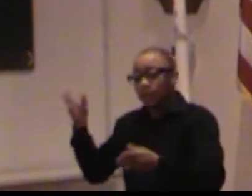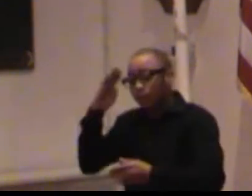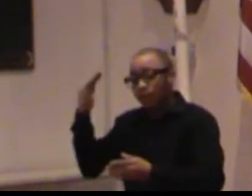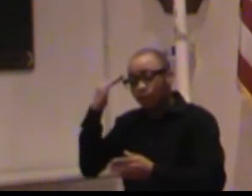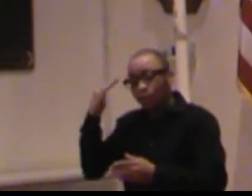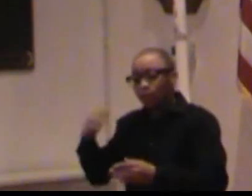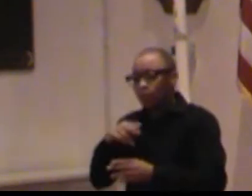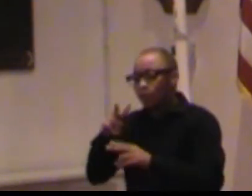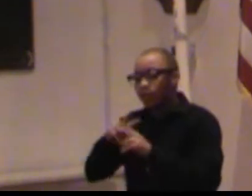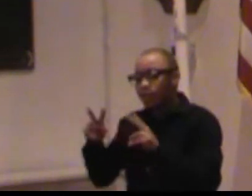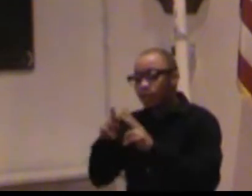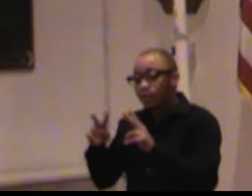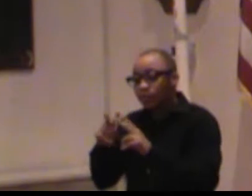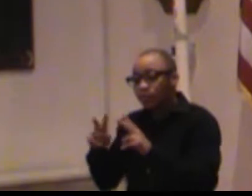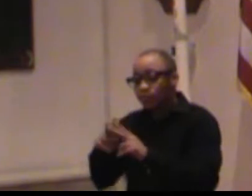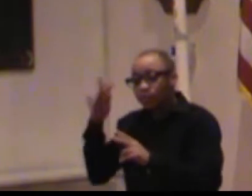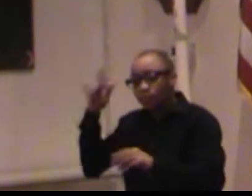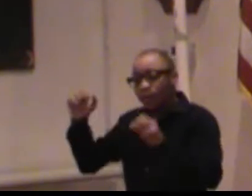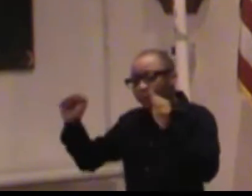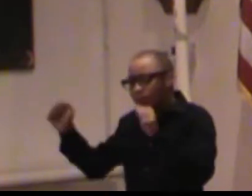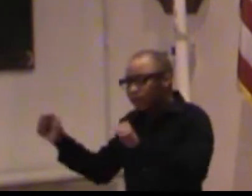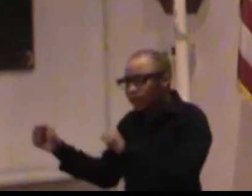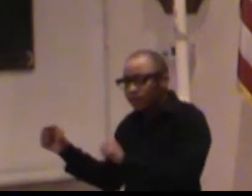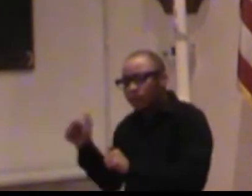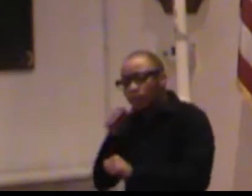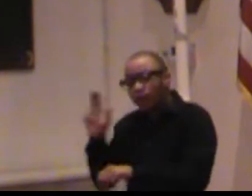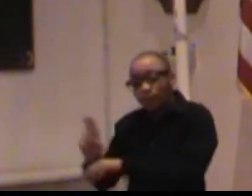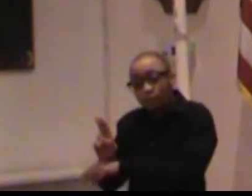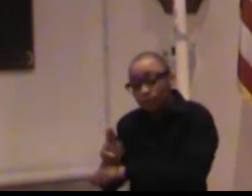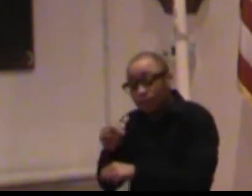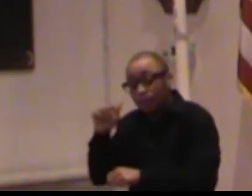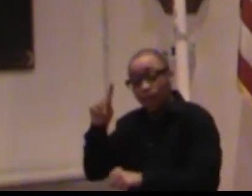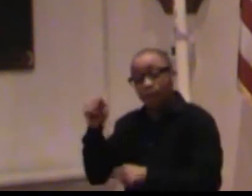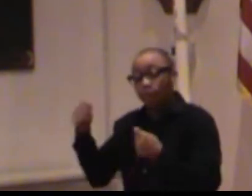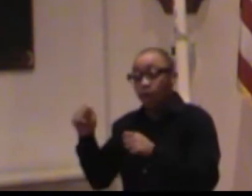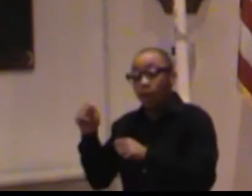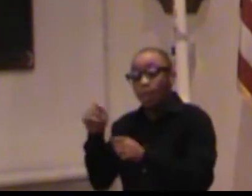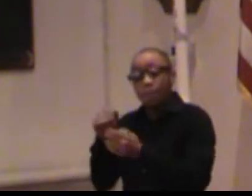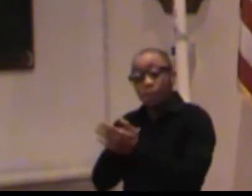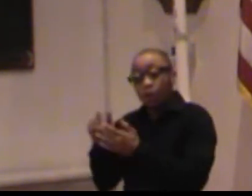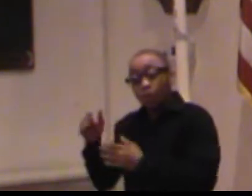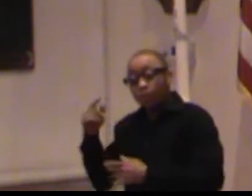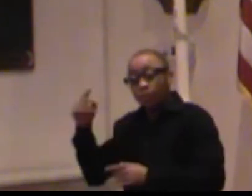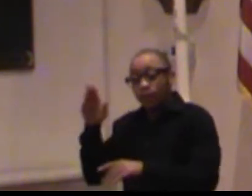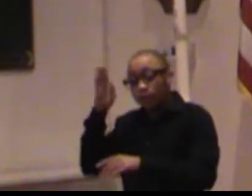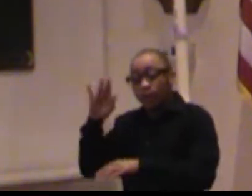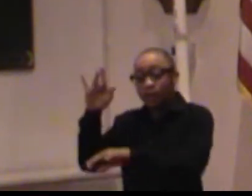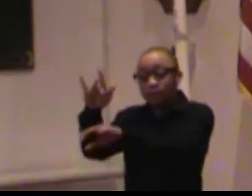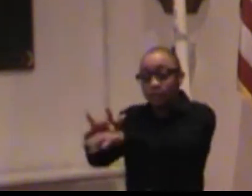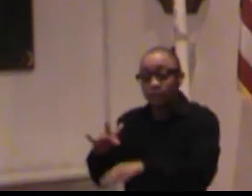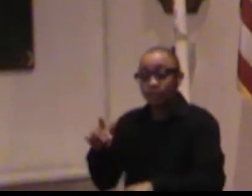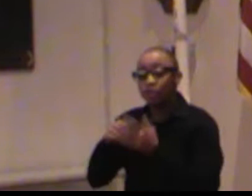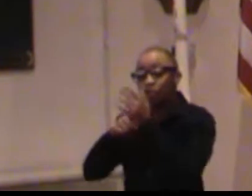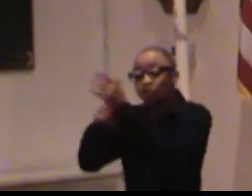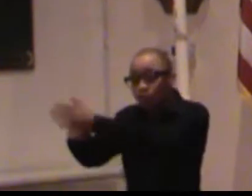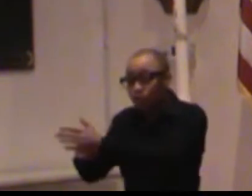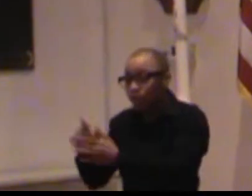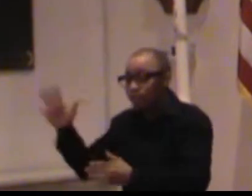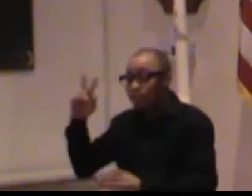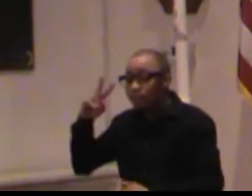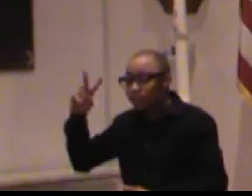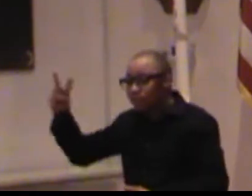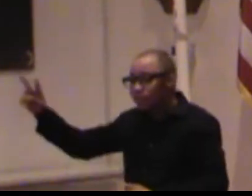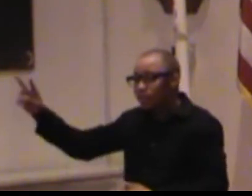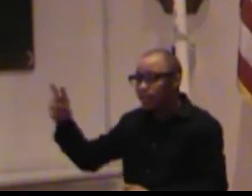talent. God knows we have abilities that we're not using at the moment. And he touches us, shows us his